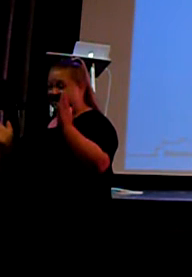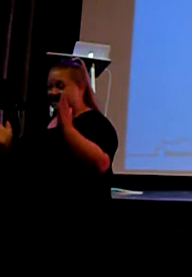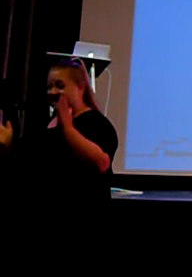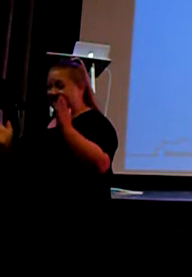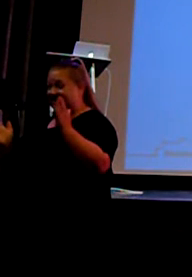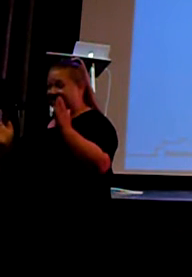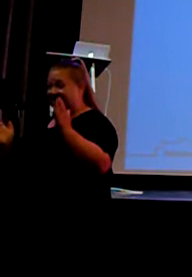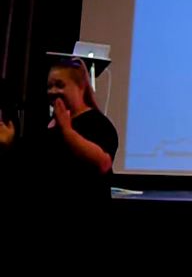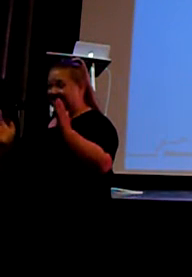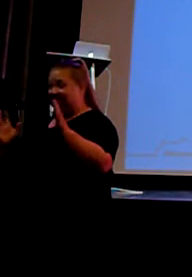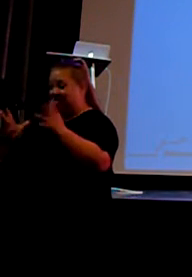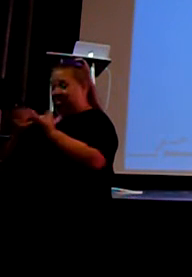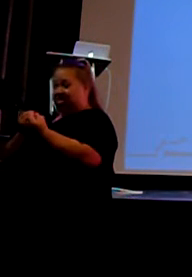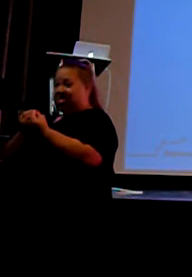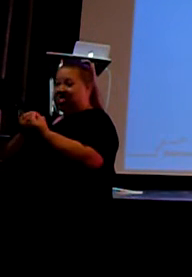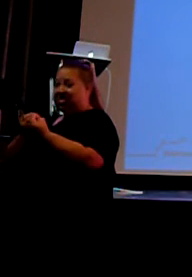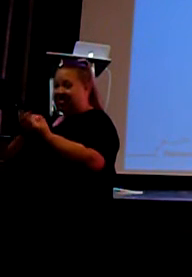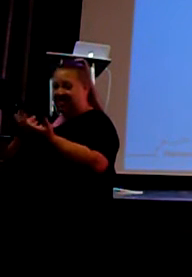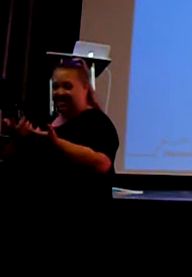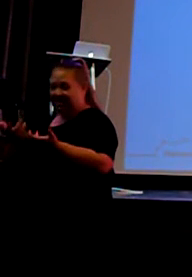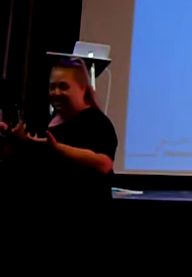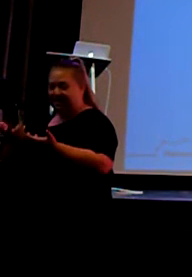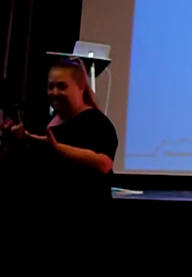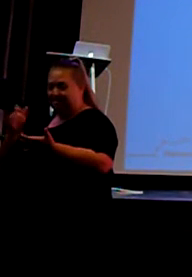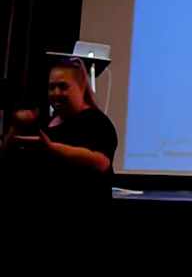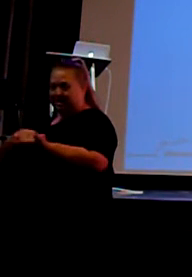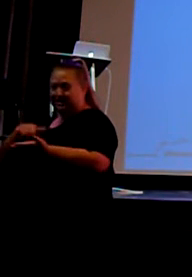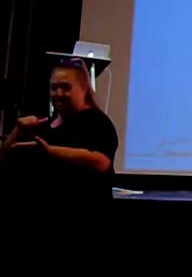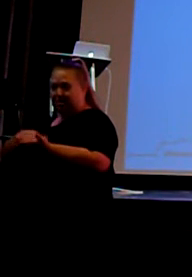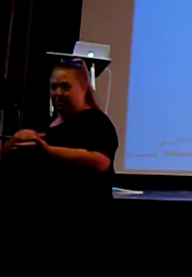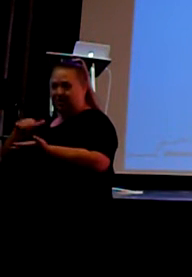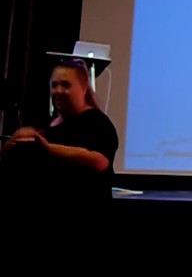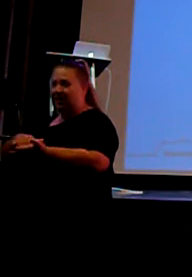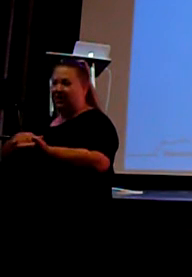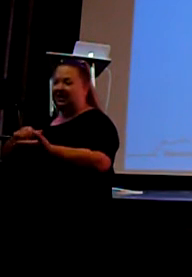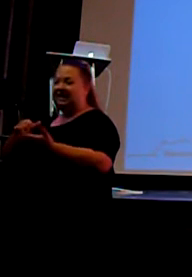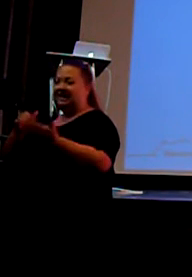So there is no way, even if we would have 8